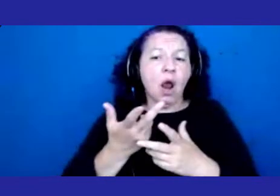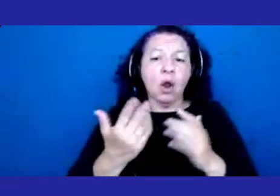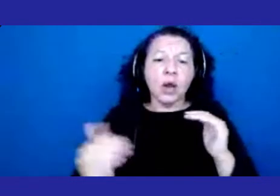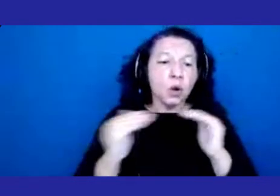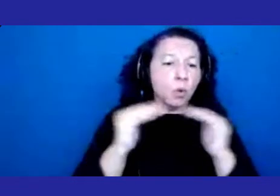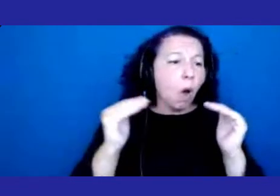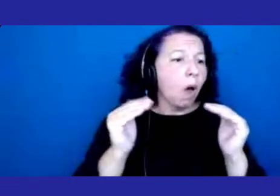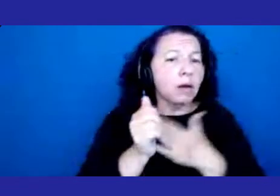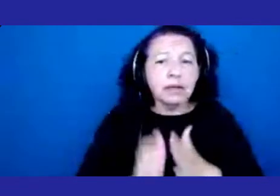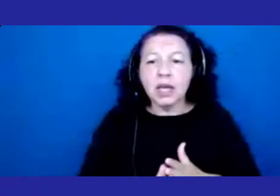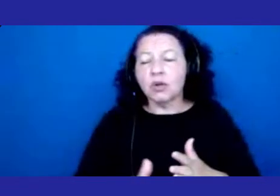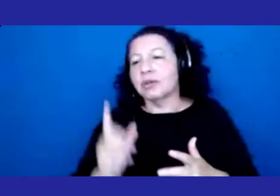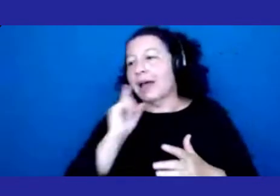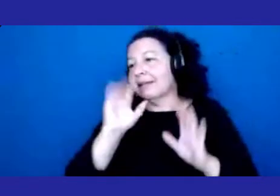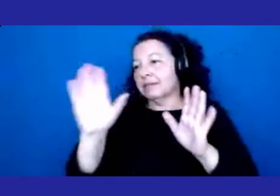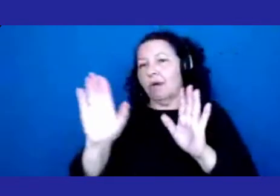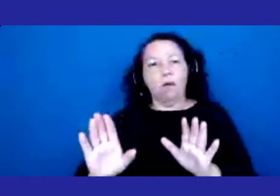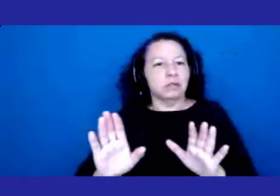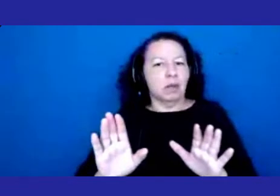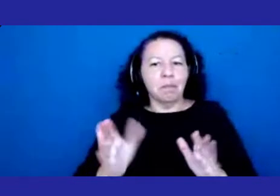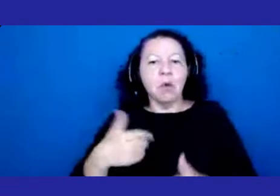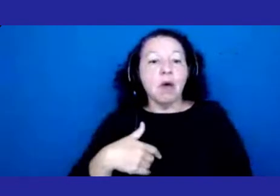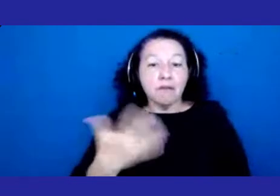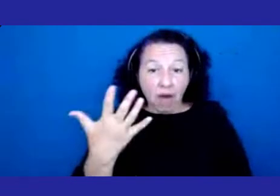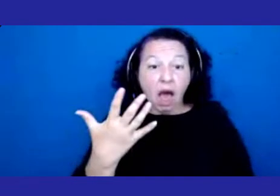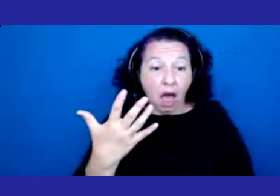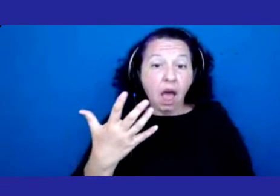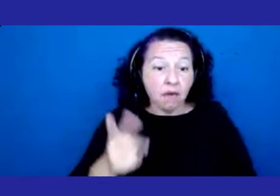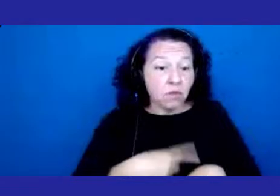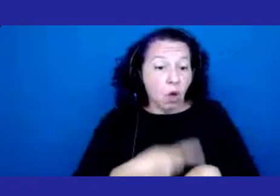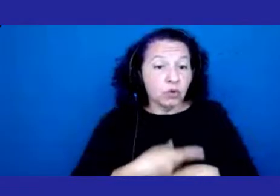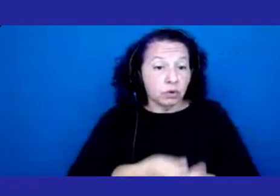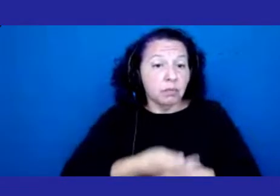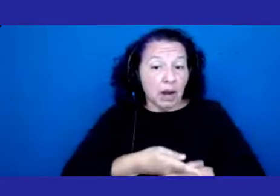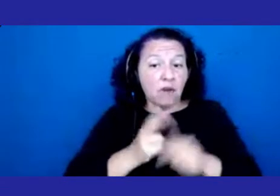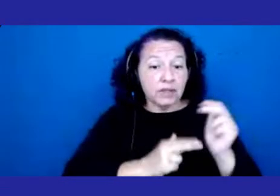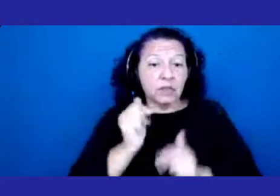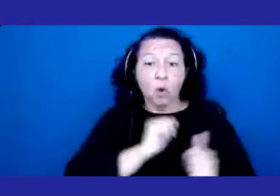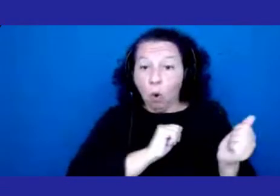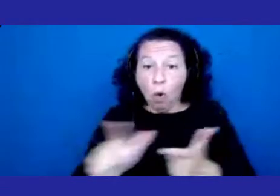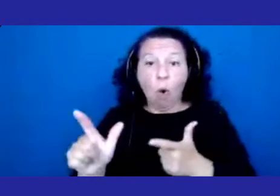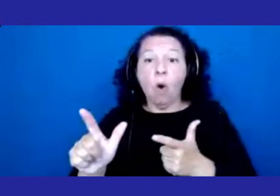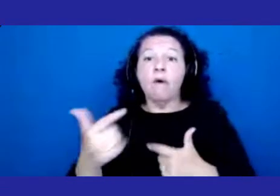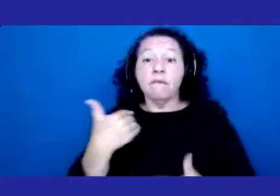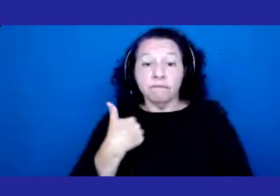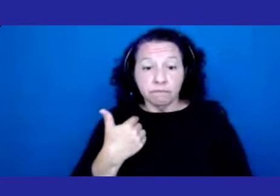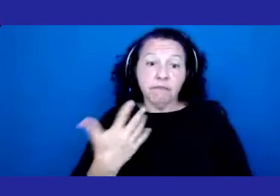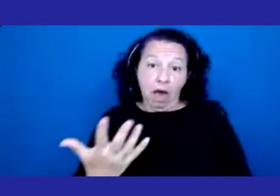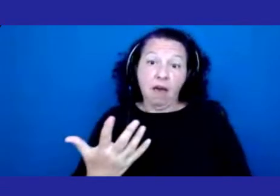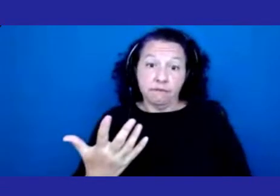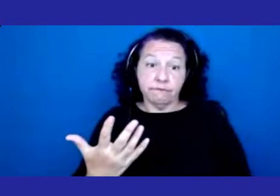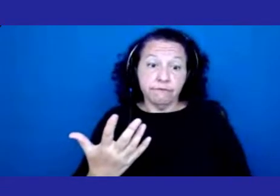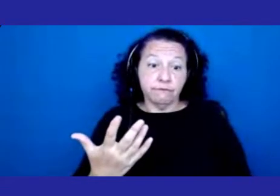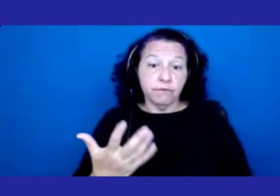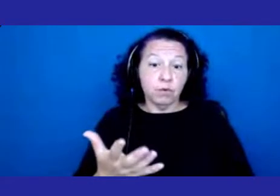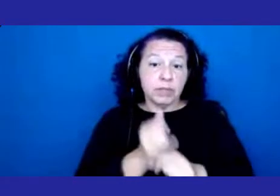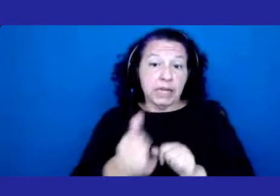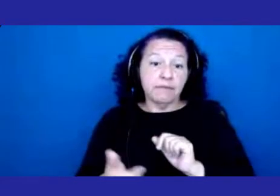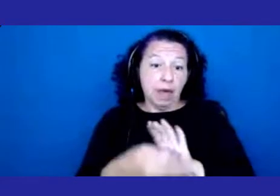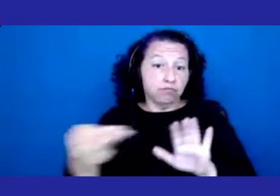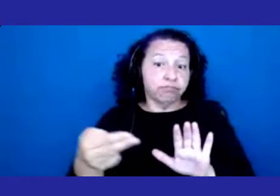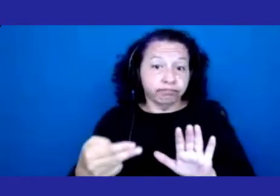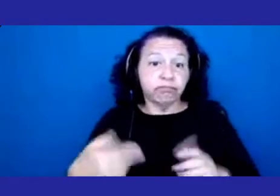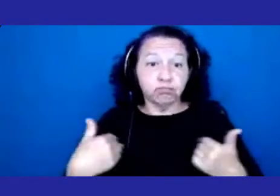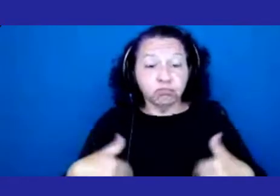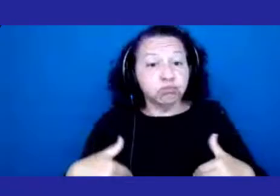I think that's awesome. We have 5 long-term care facilities and all 5 have the designation. So I think you guys are really doing the work